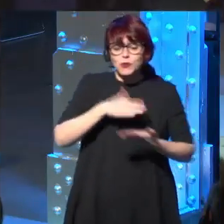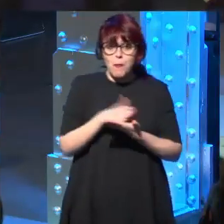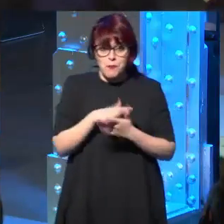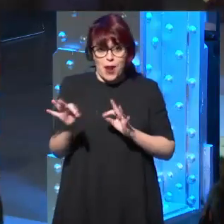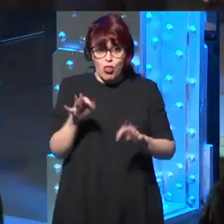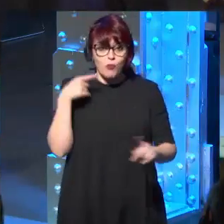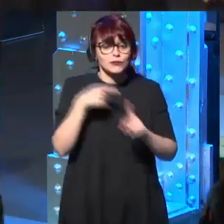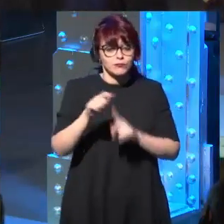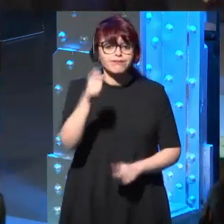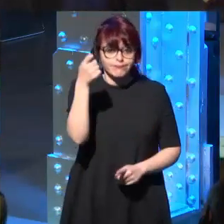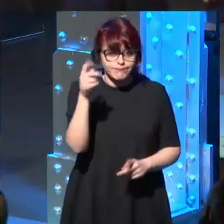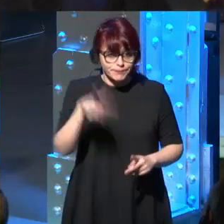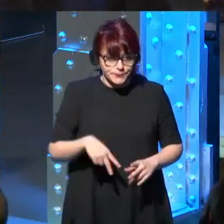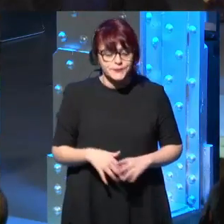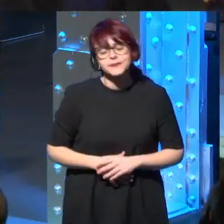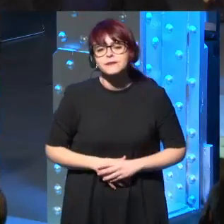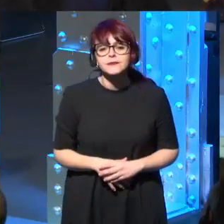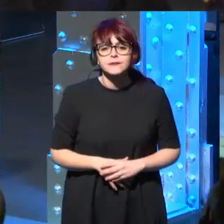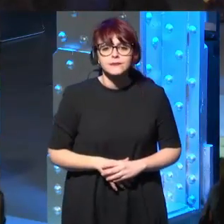good.